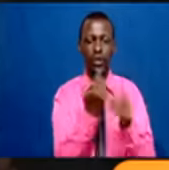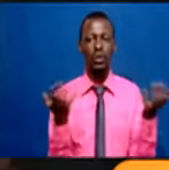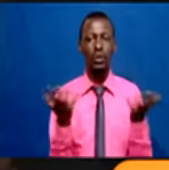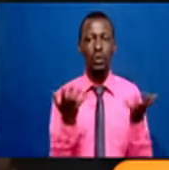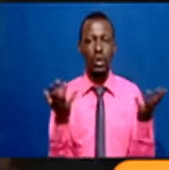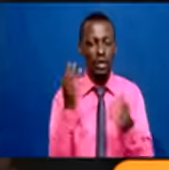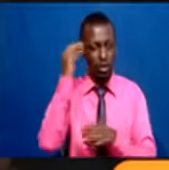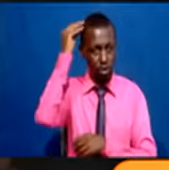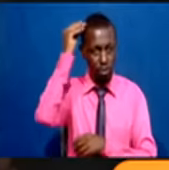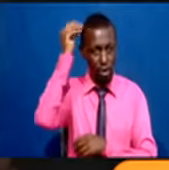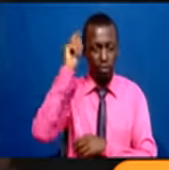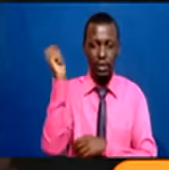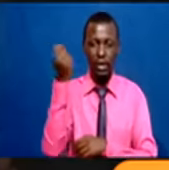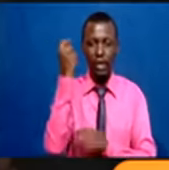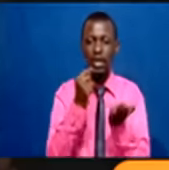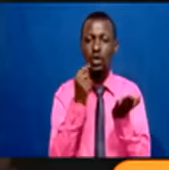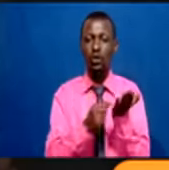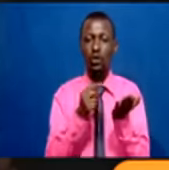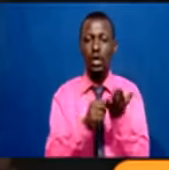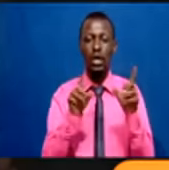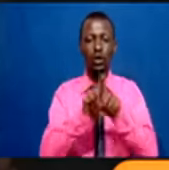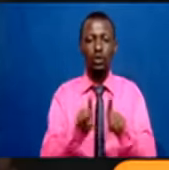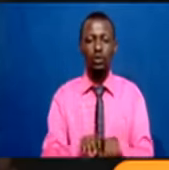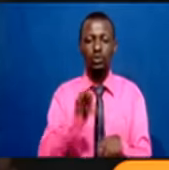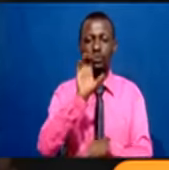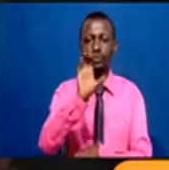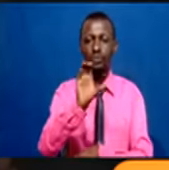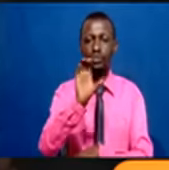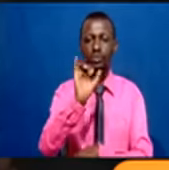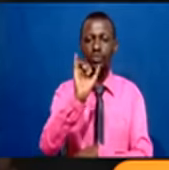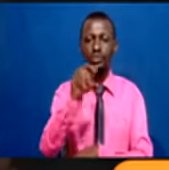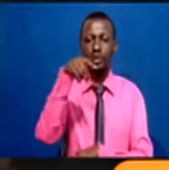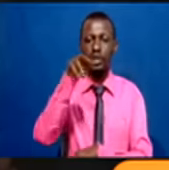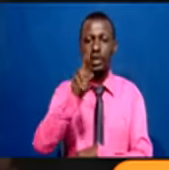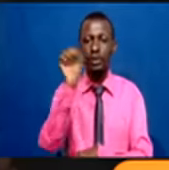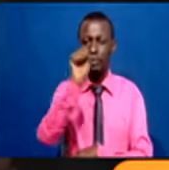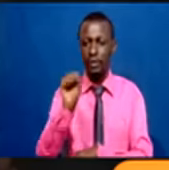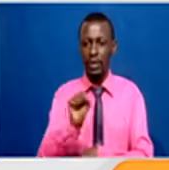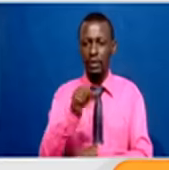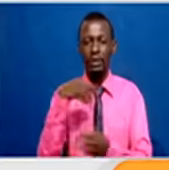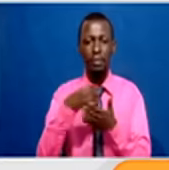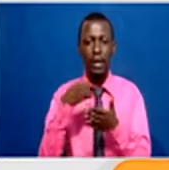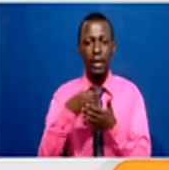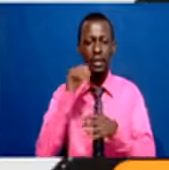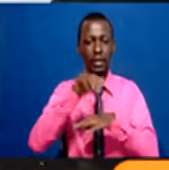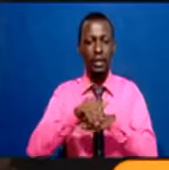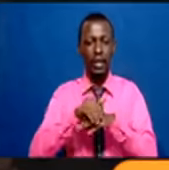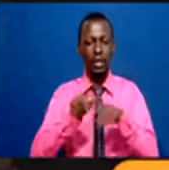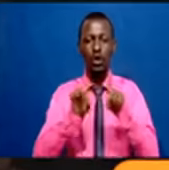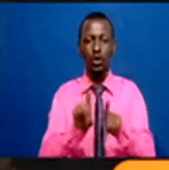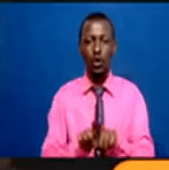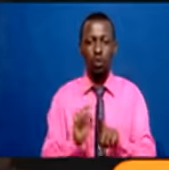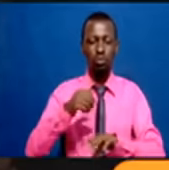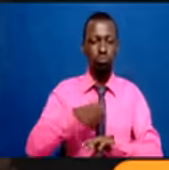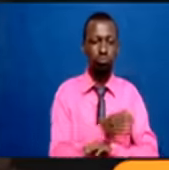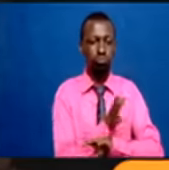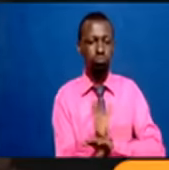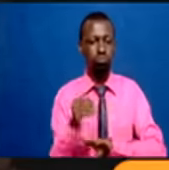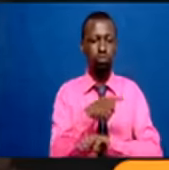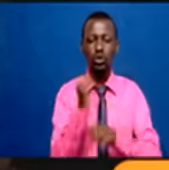Somalia, Kenya, Uganda, and Cyprus to generate and launder funds. Other alleged